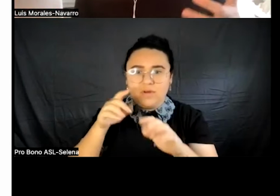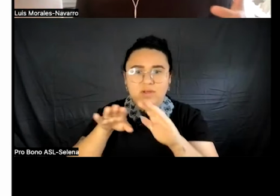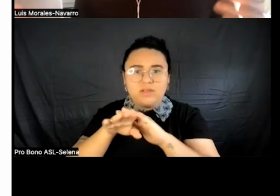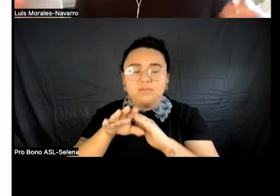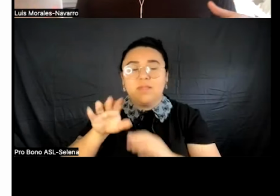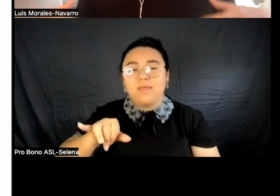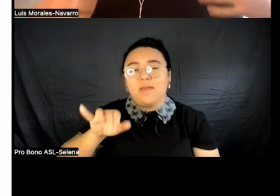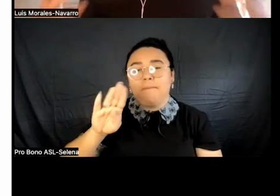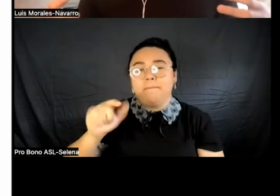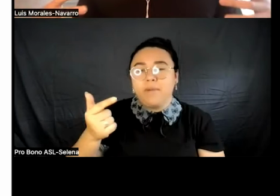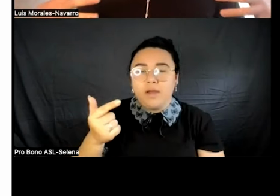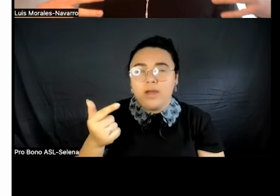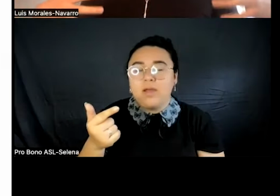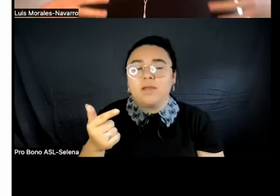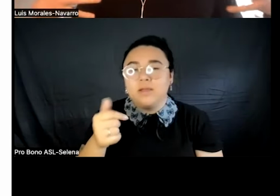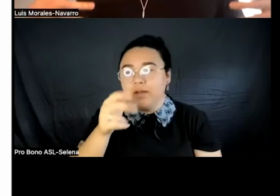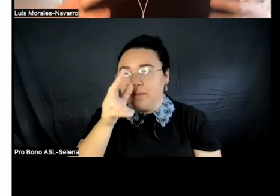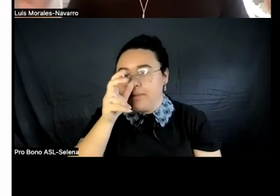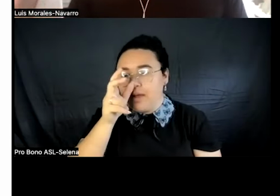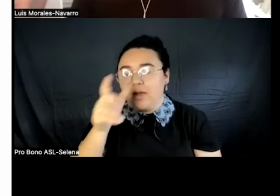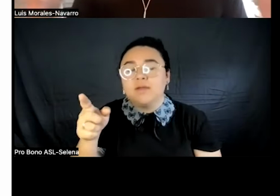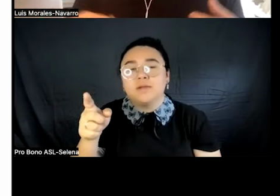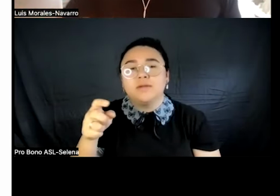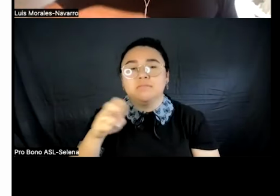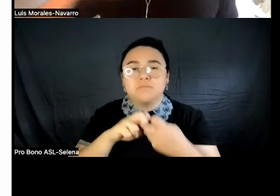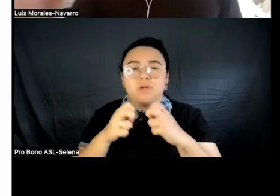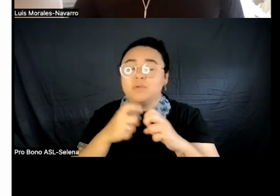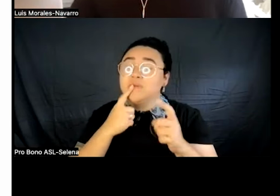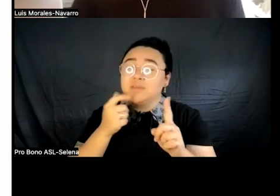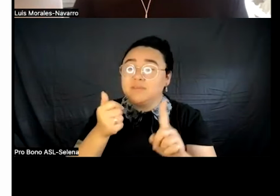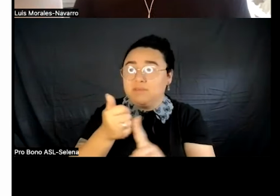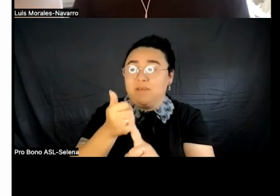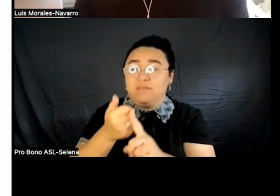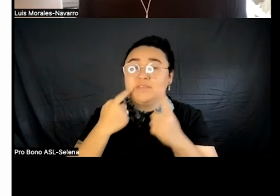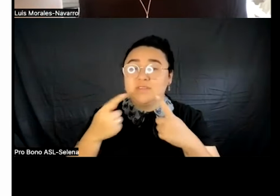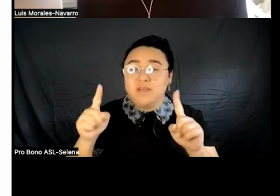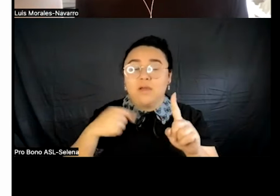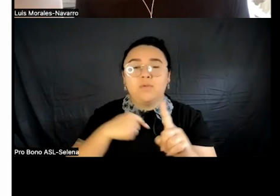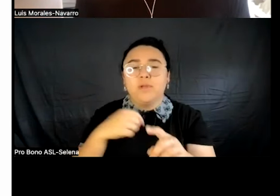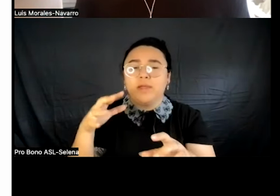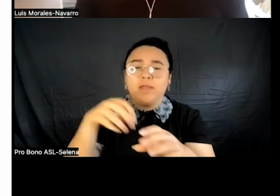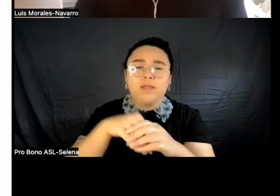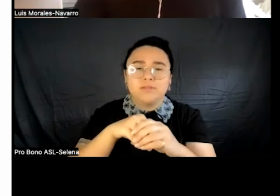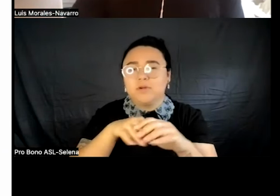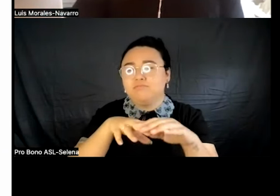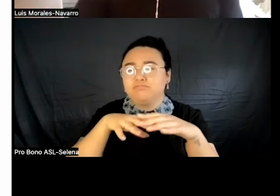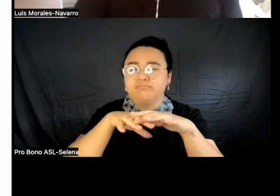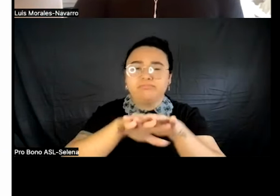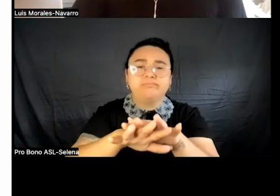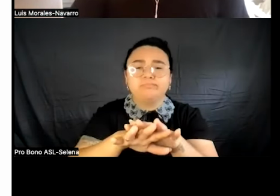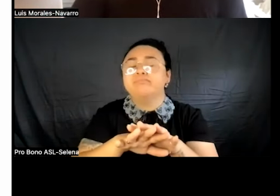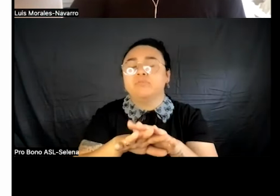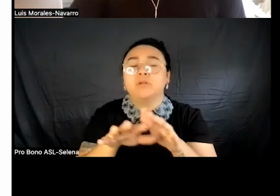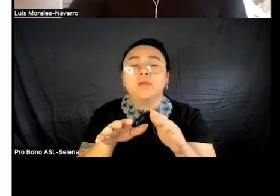a success of like, hey, we're being able to integrate accessibility across the way that that the library